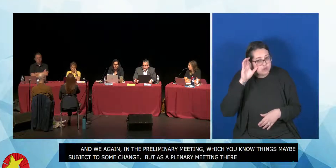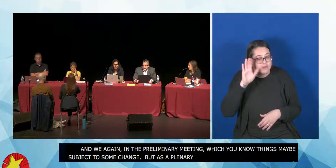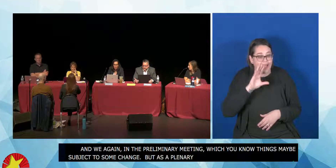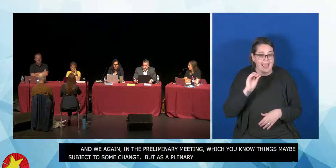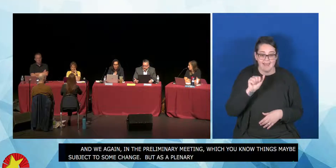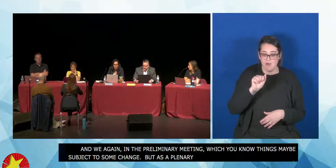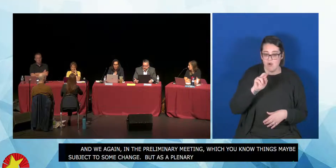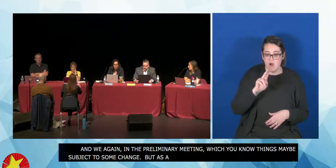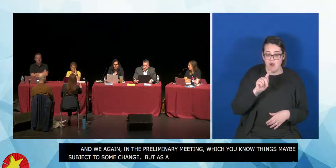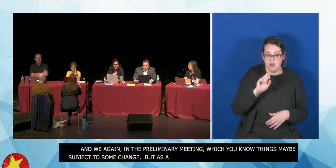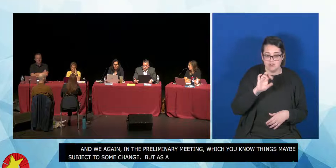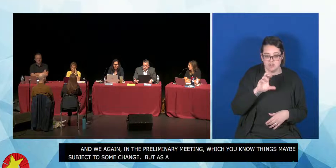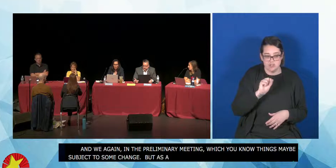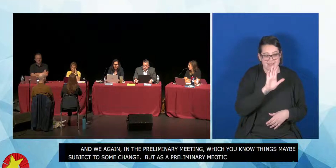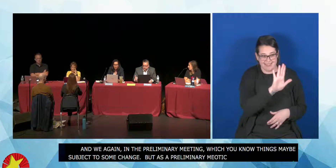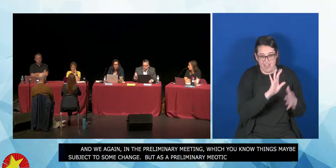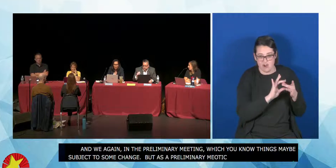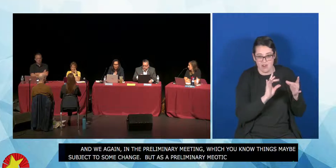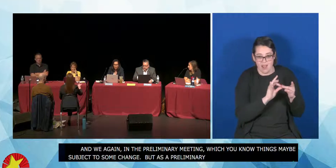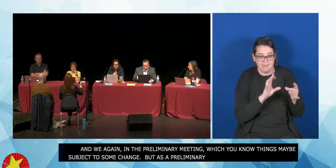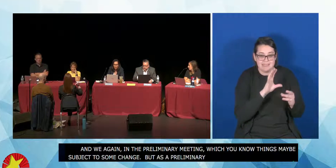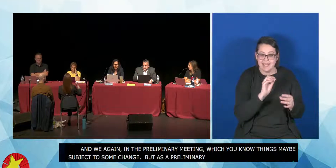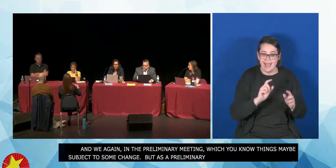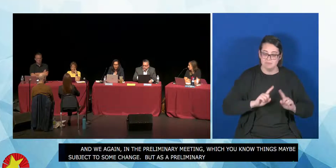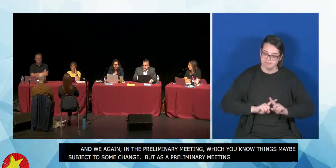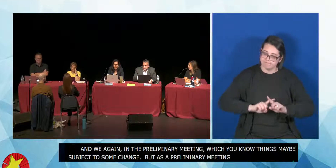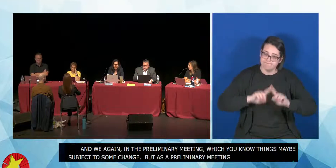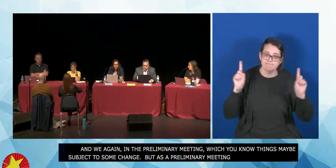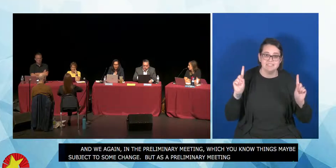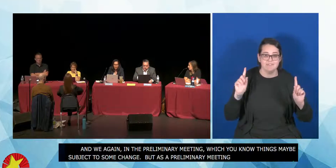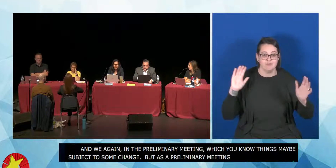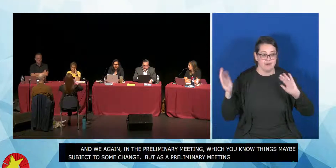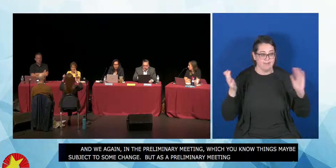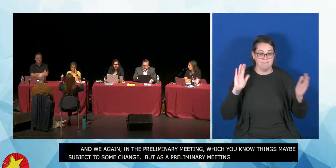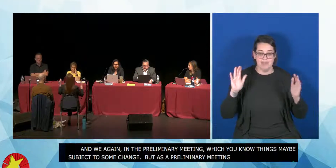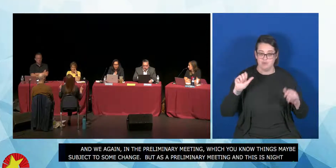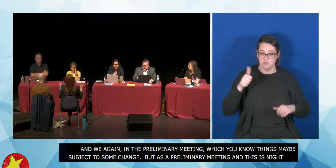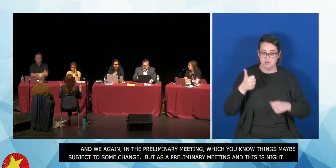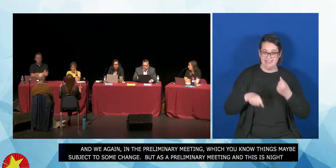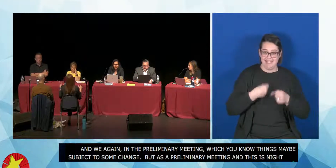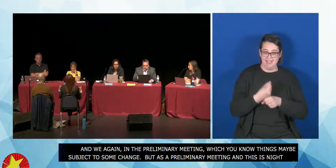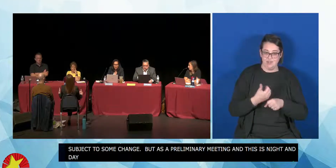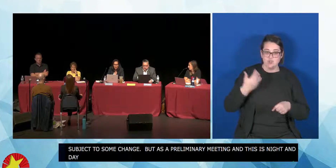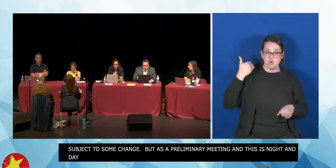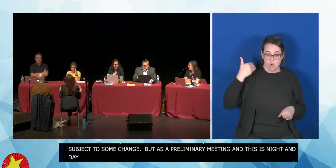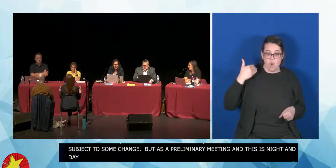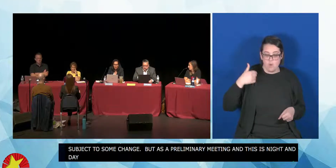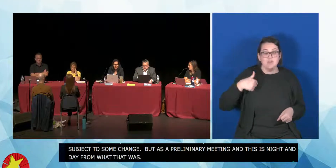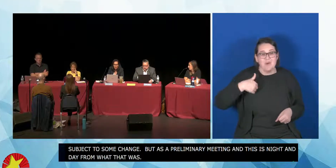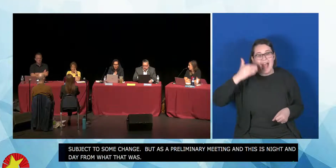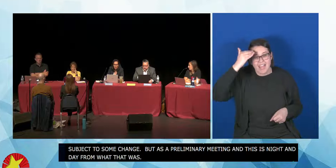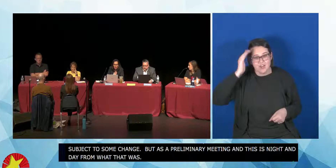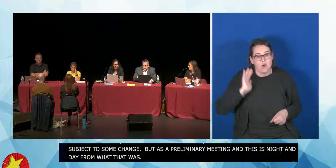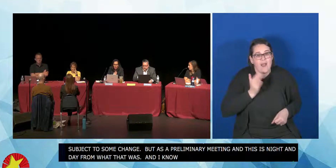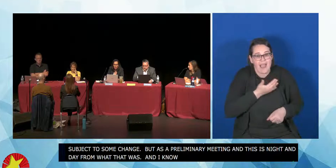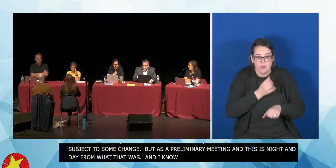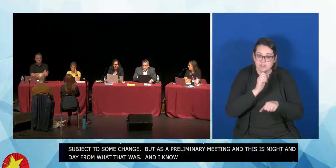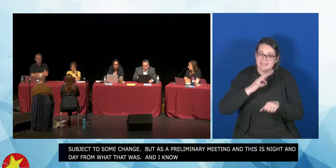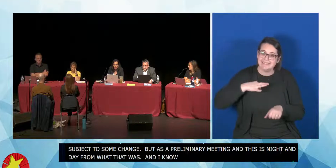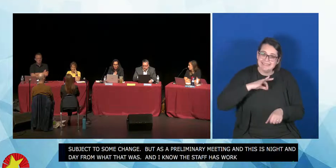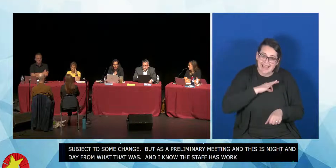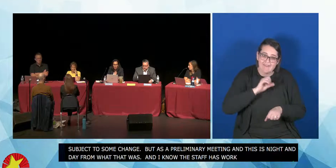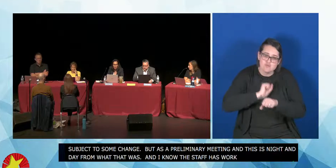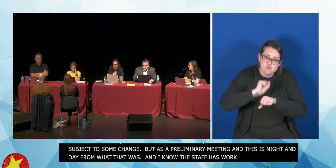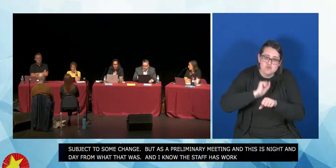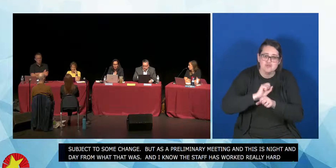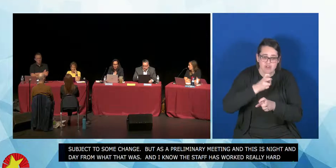is night and day from what that was 10 years ago. So I know the staff has worked really hard with the